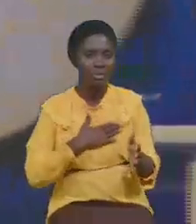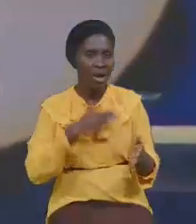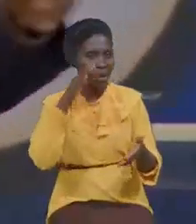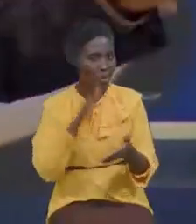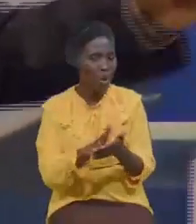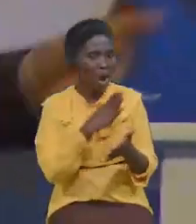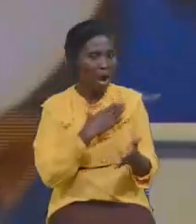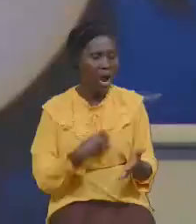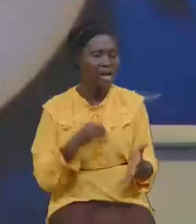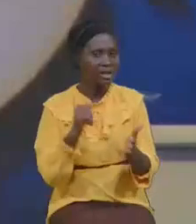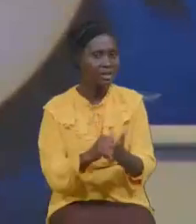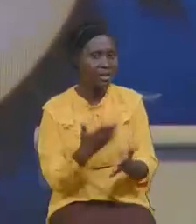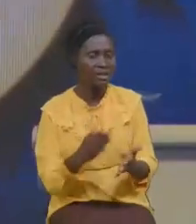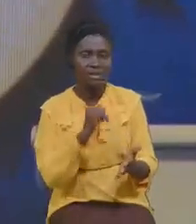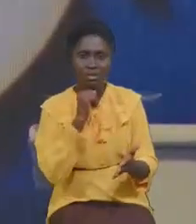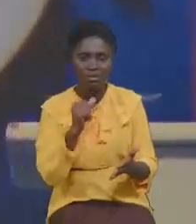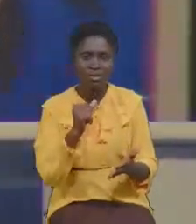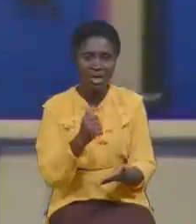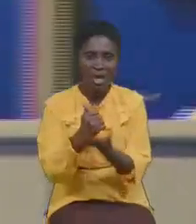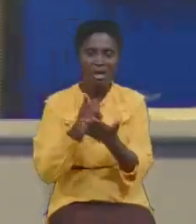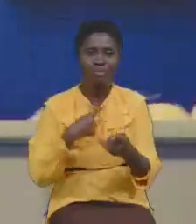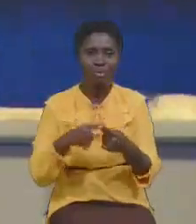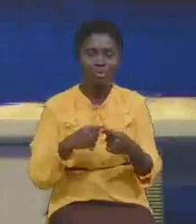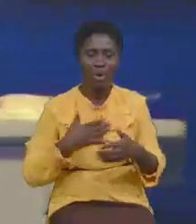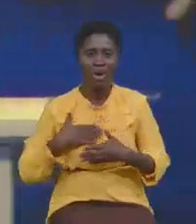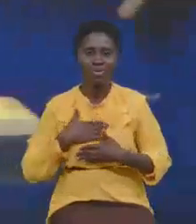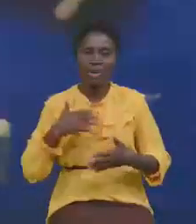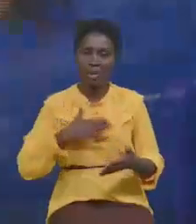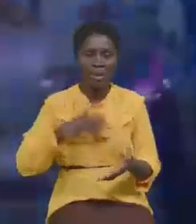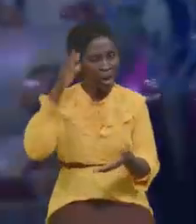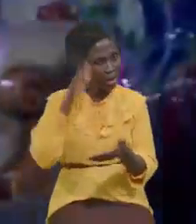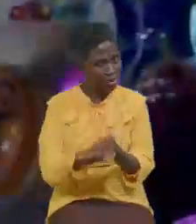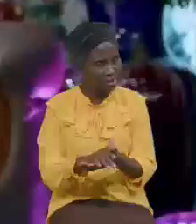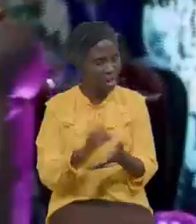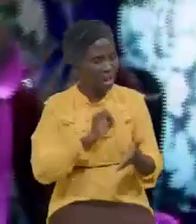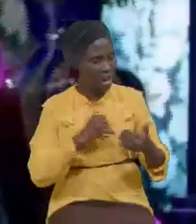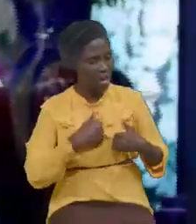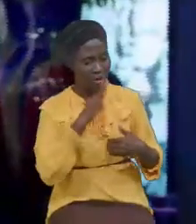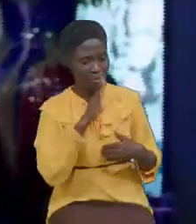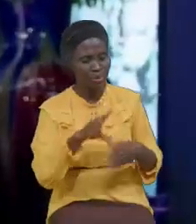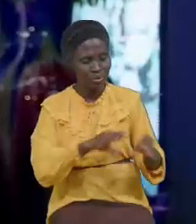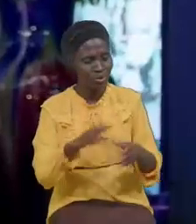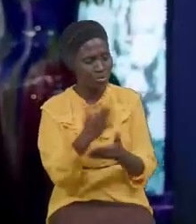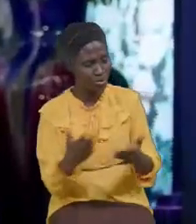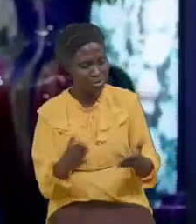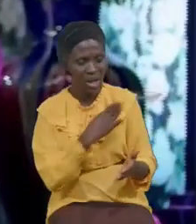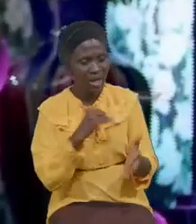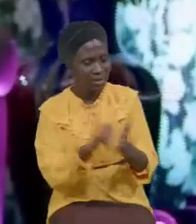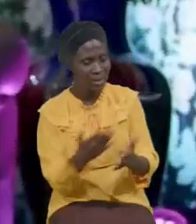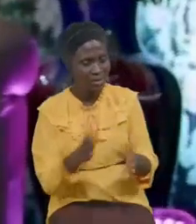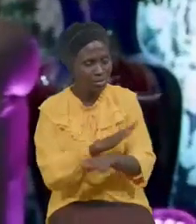me to enjoy my husband. I've been doing something and the thing does not give me